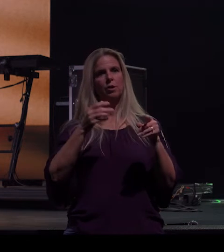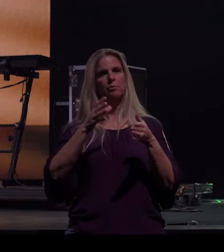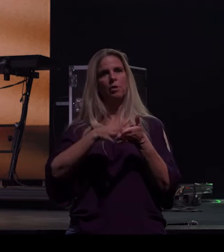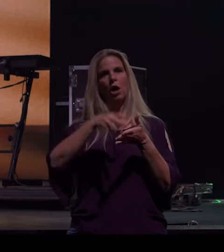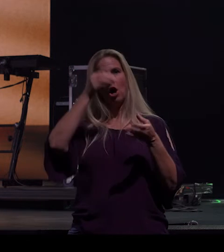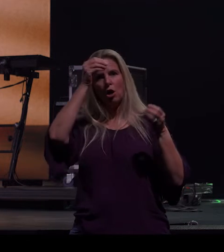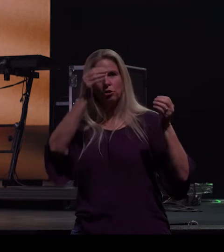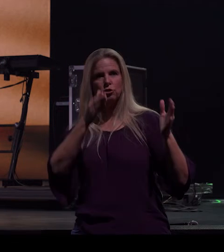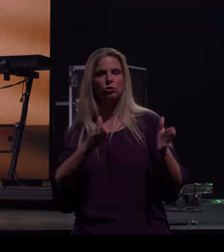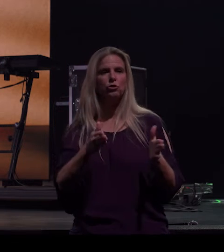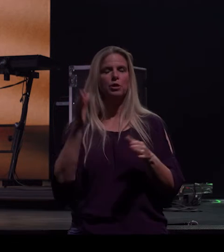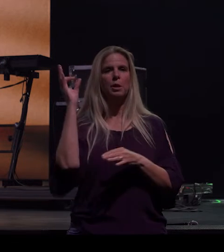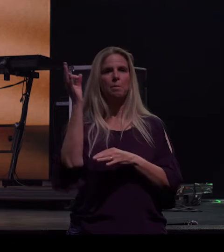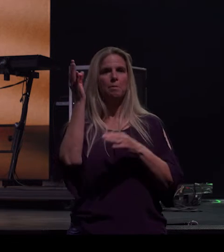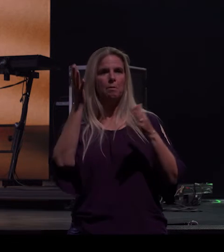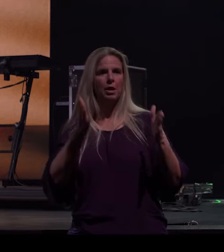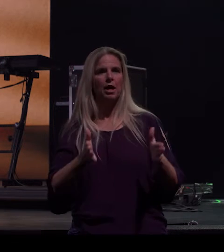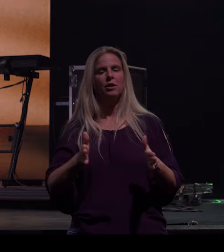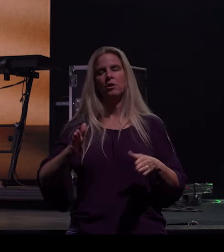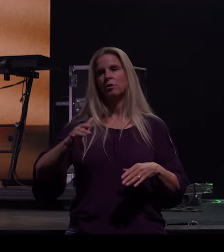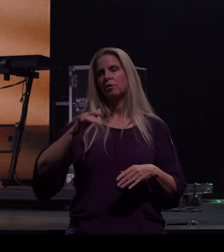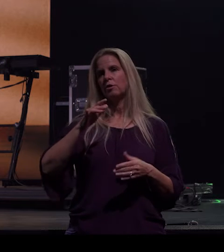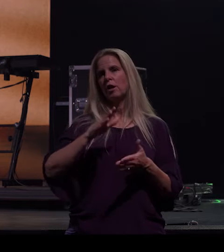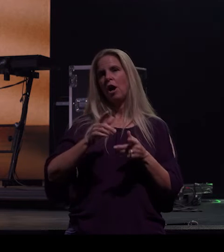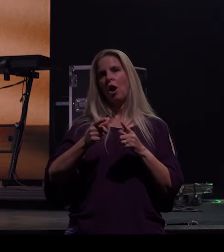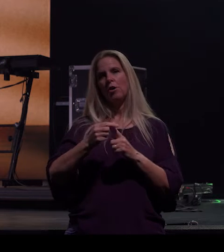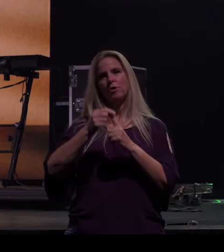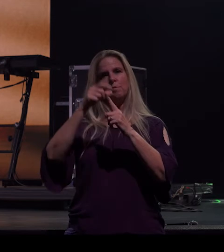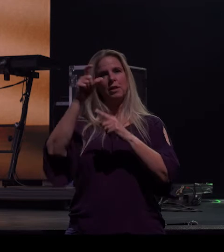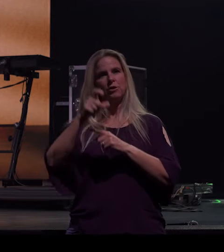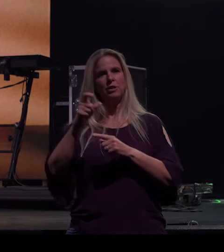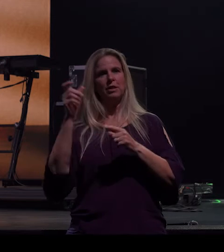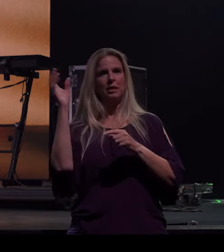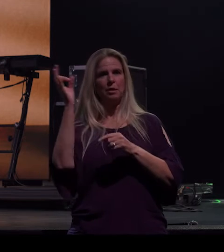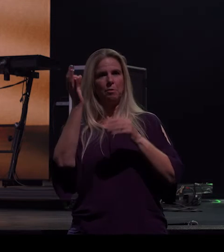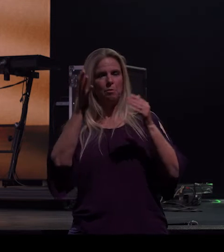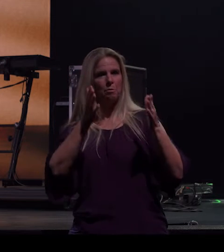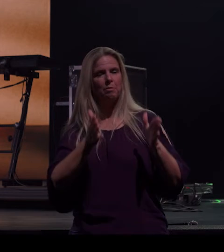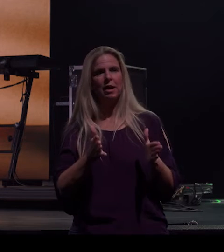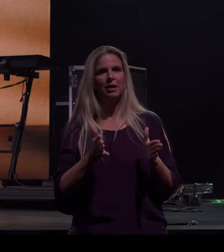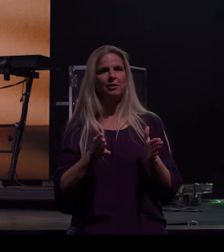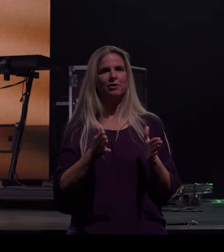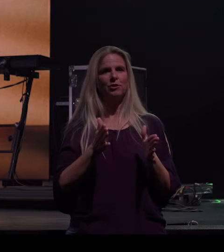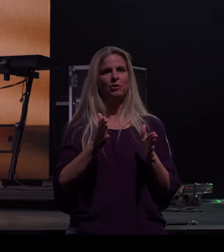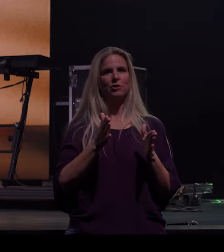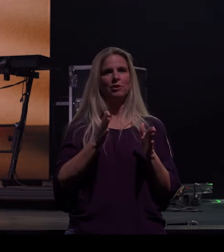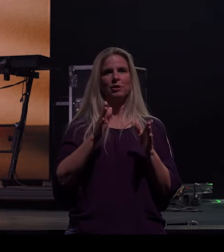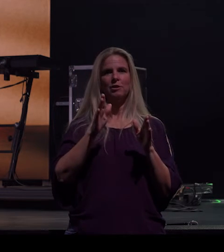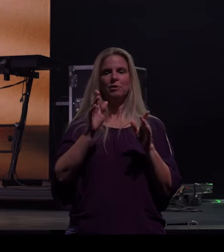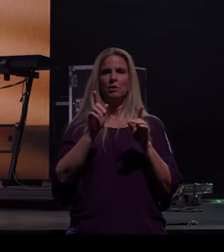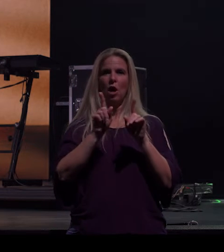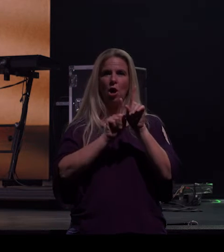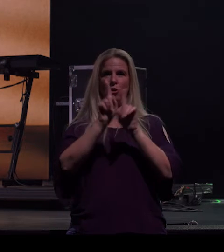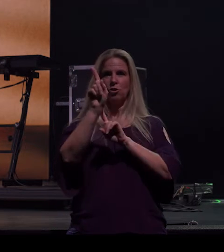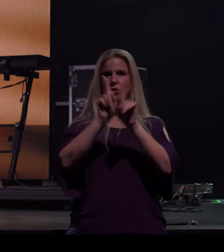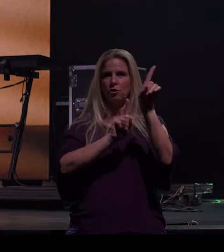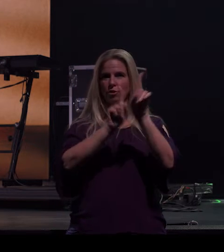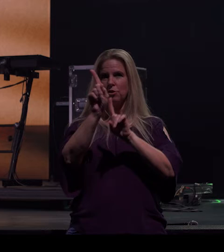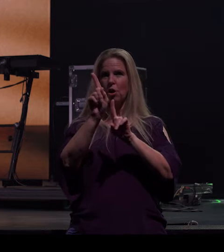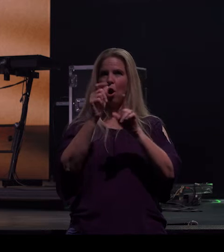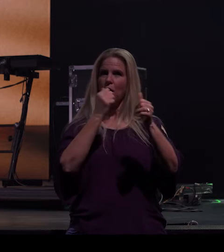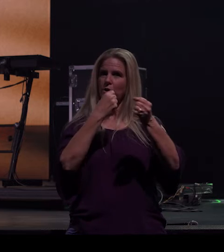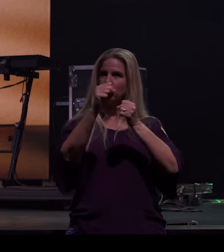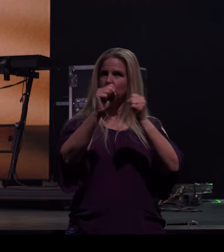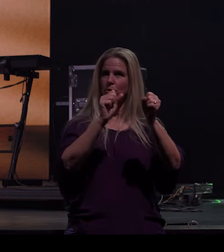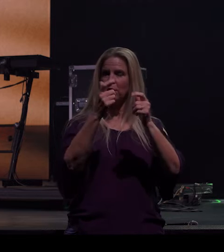pastors, to our kids pastors, to our special needs pastors, to our STARS pastors and volunteers. Do we not have one of the most incredible staffs on the planet